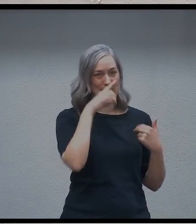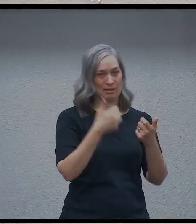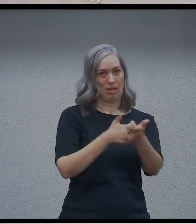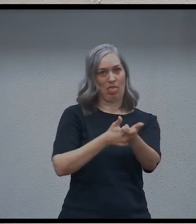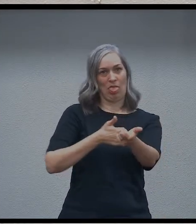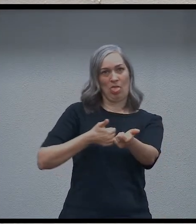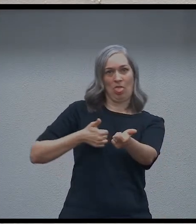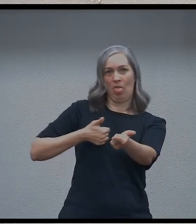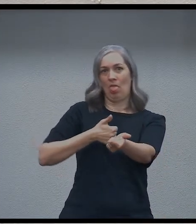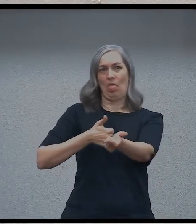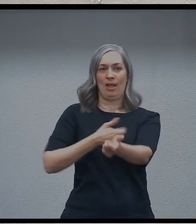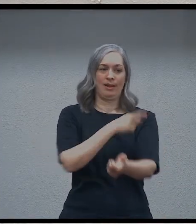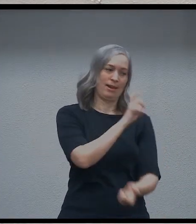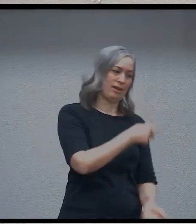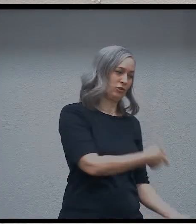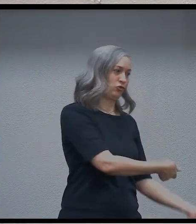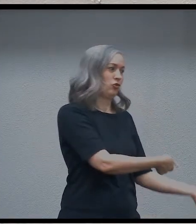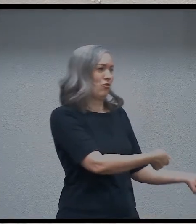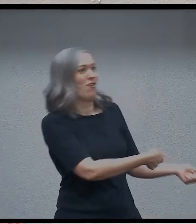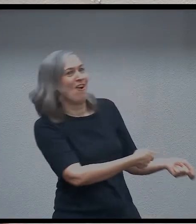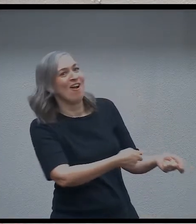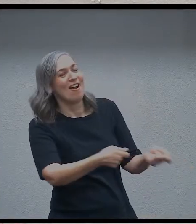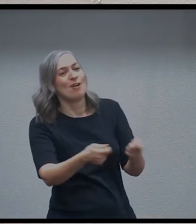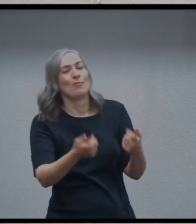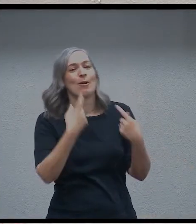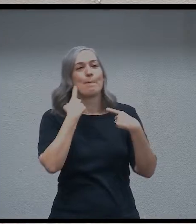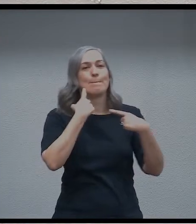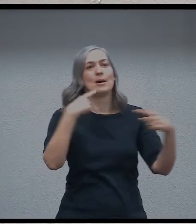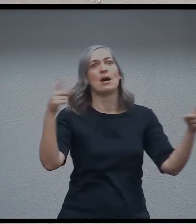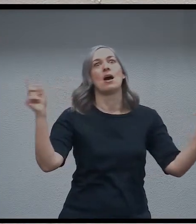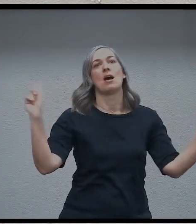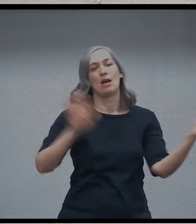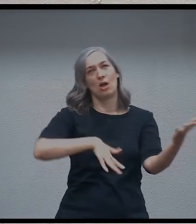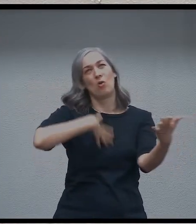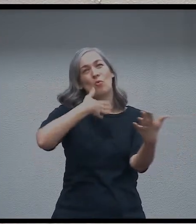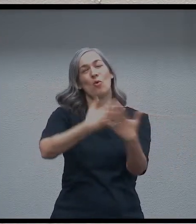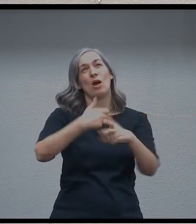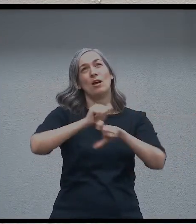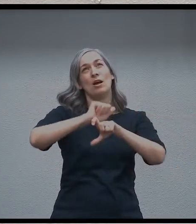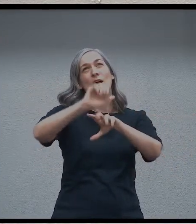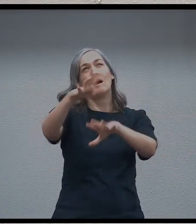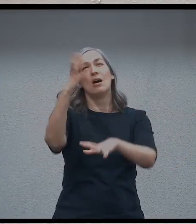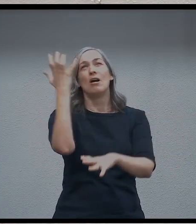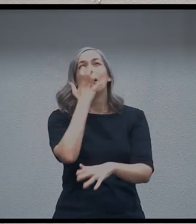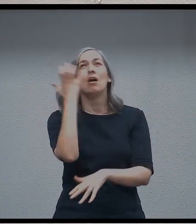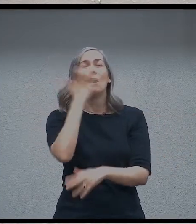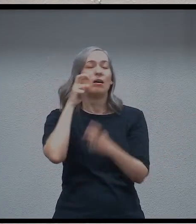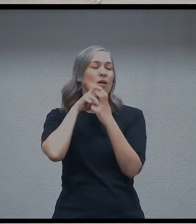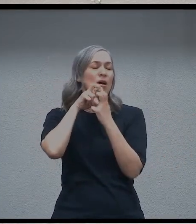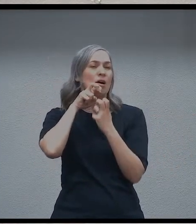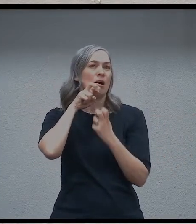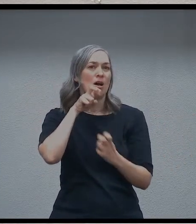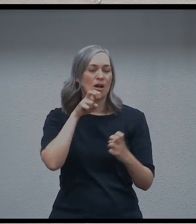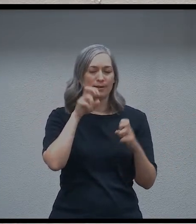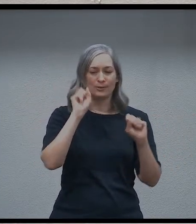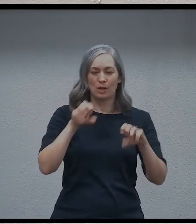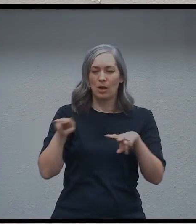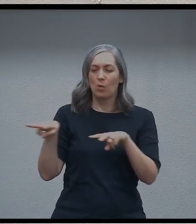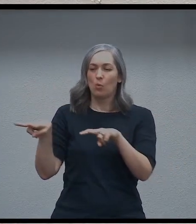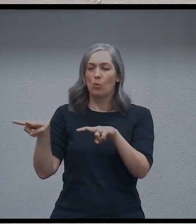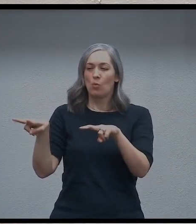drag them along, and we did eventually get to that hill, and it was really great, breathtaking view. It was awesome. You can see Casa from where we